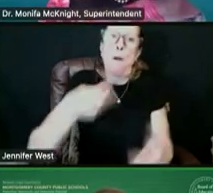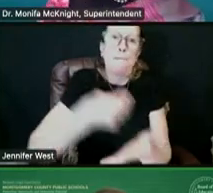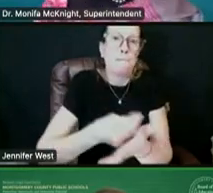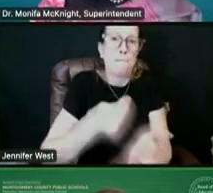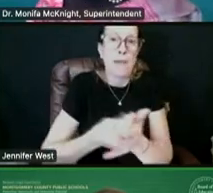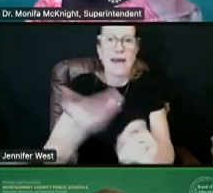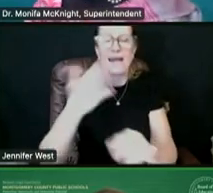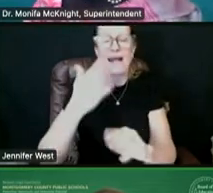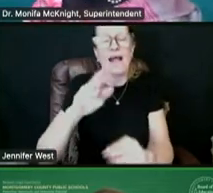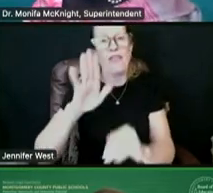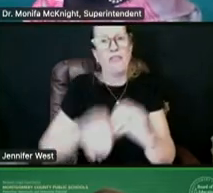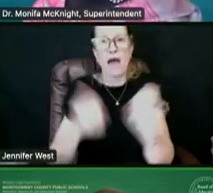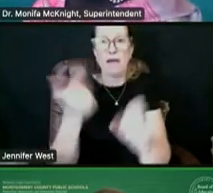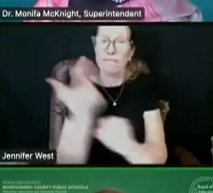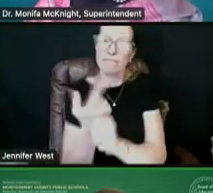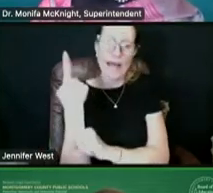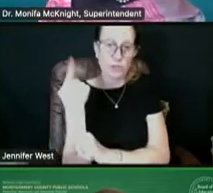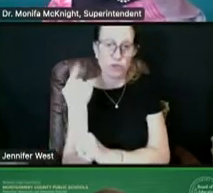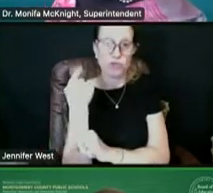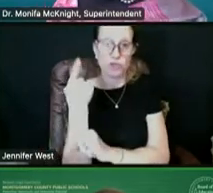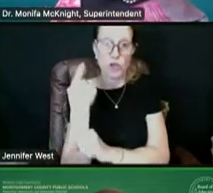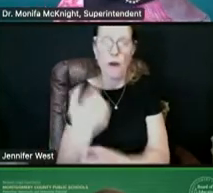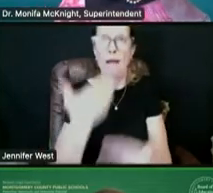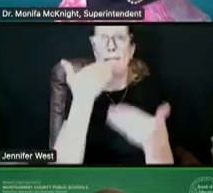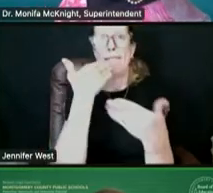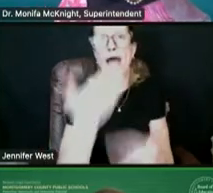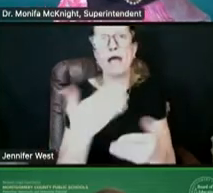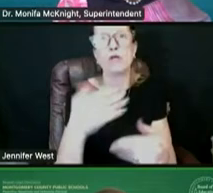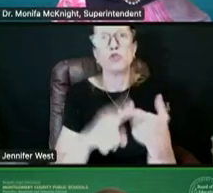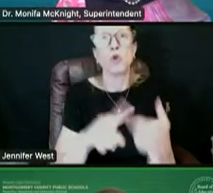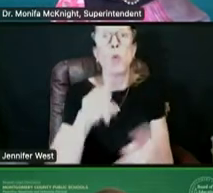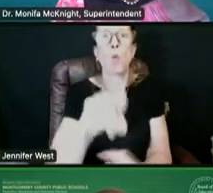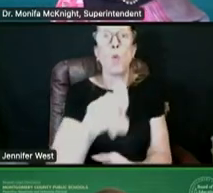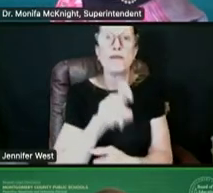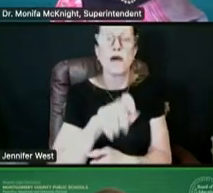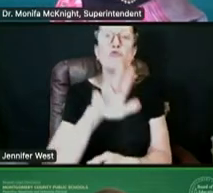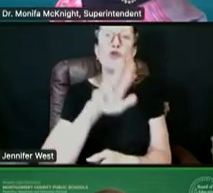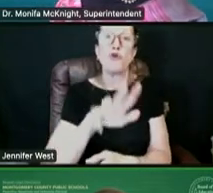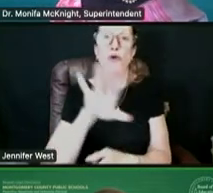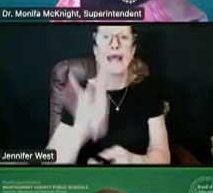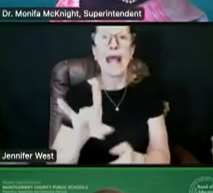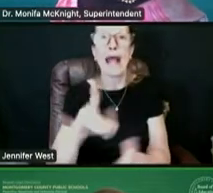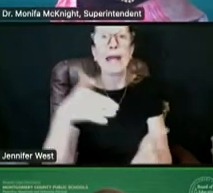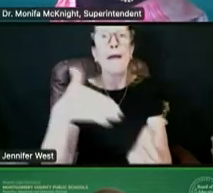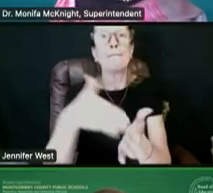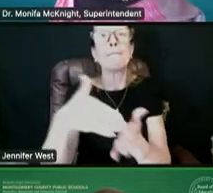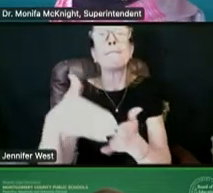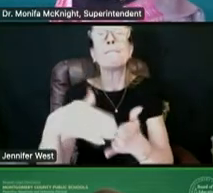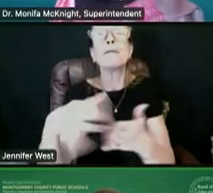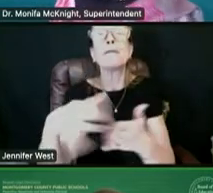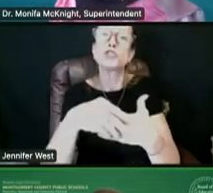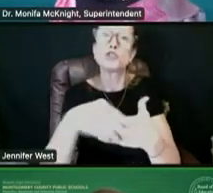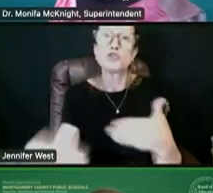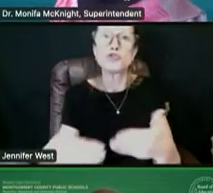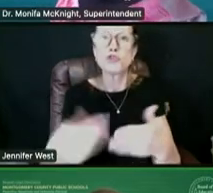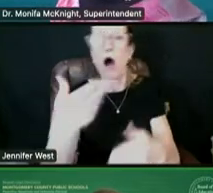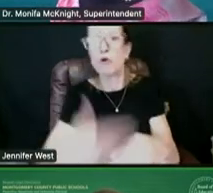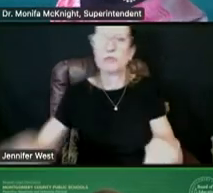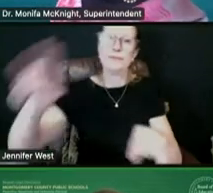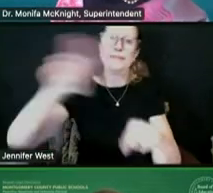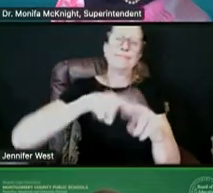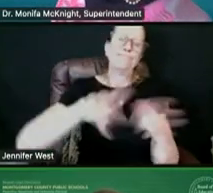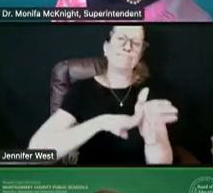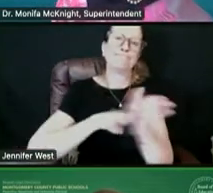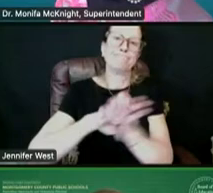year previous, thanks to an approximately $138 million increase in funding that we secured from our